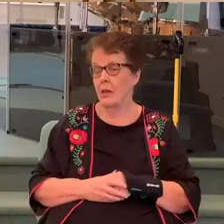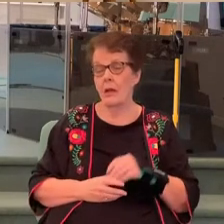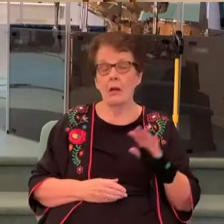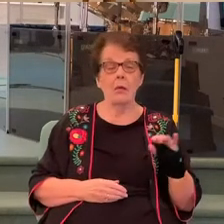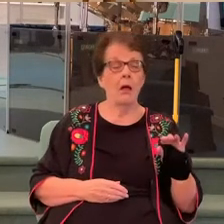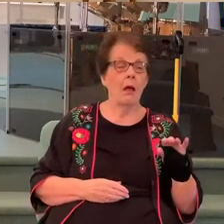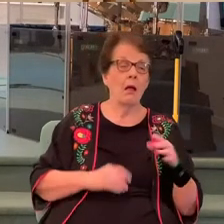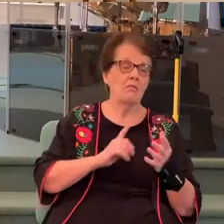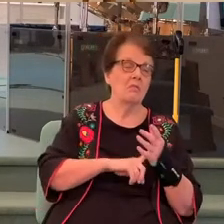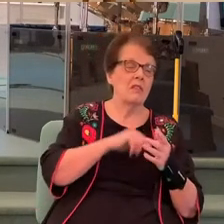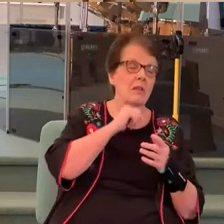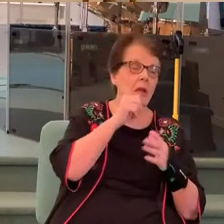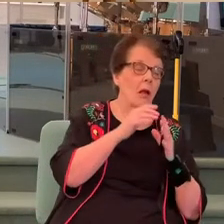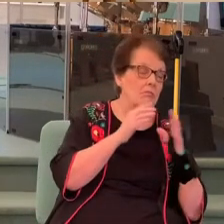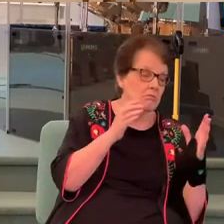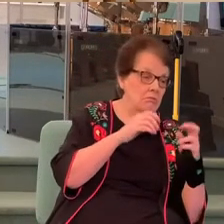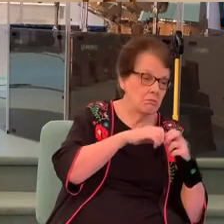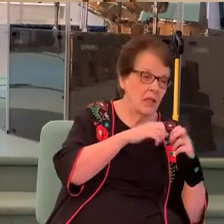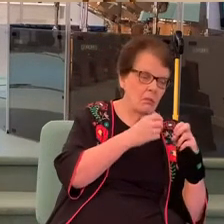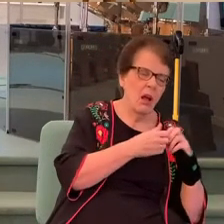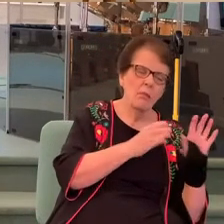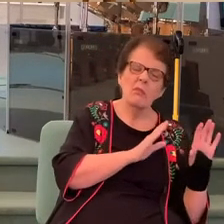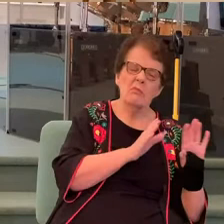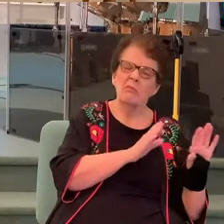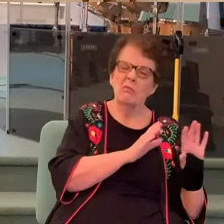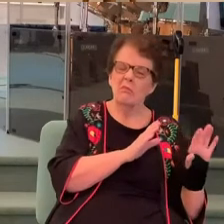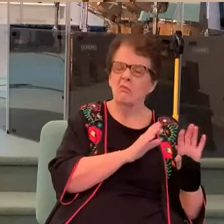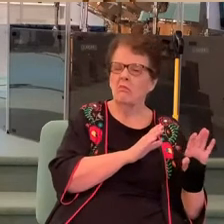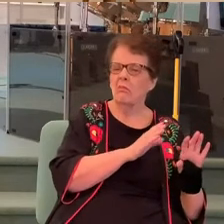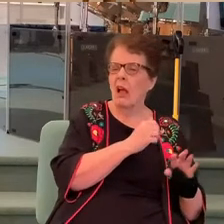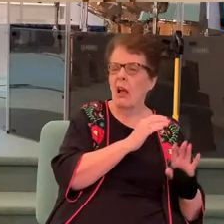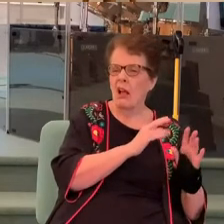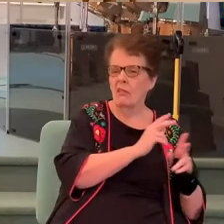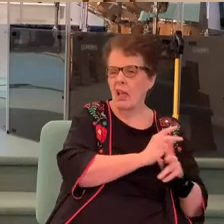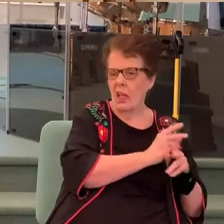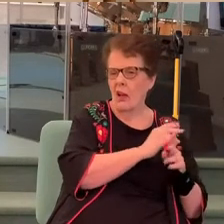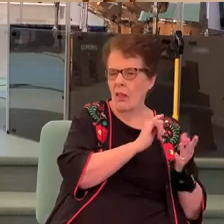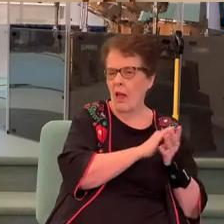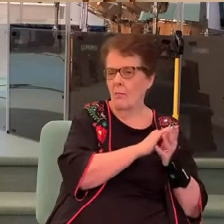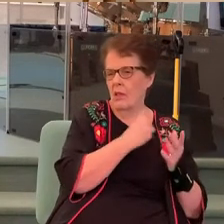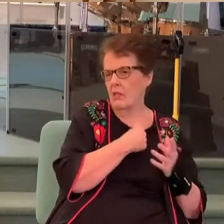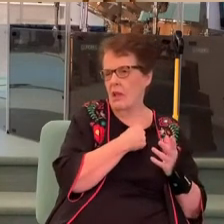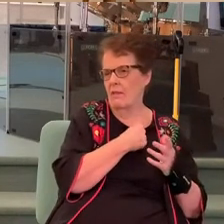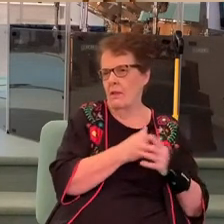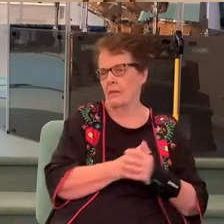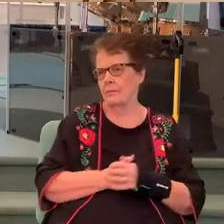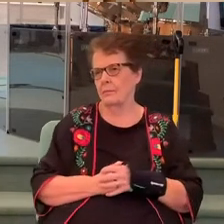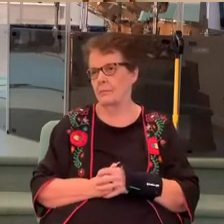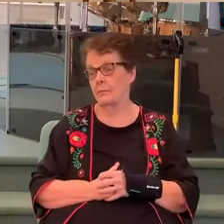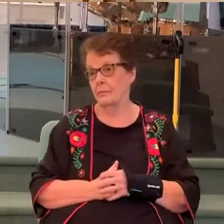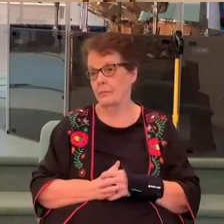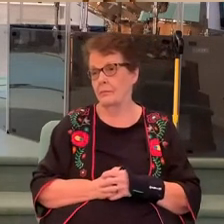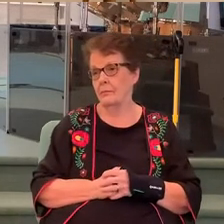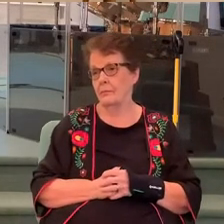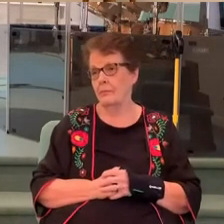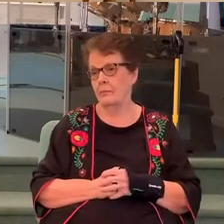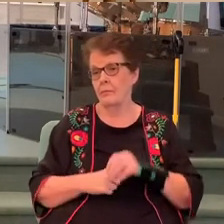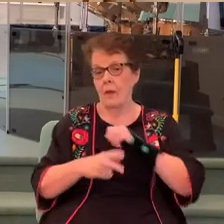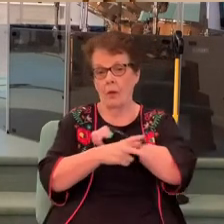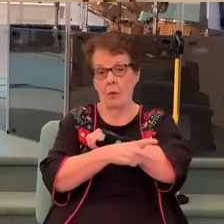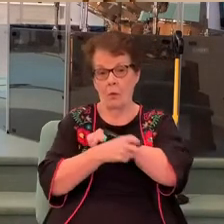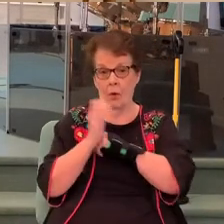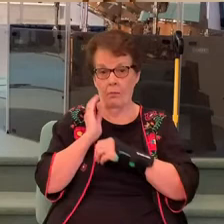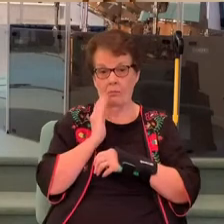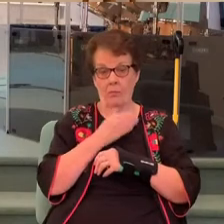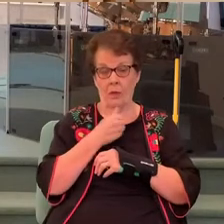problem. I'll just see if I can fix this on my own. And we rob ourselves of